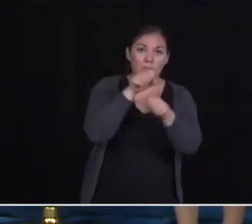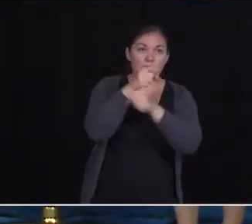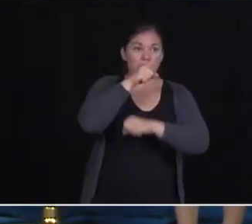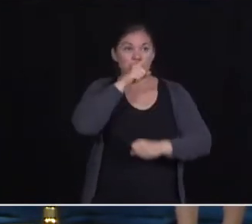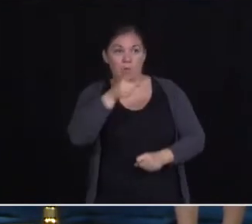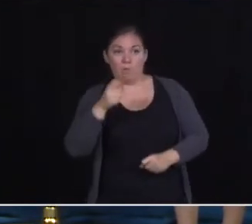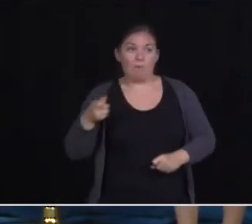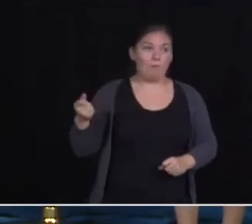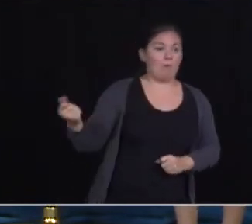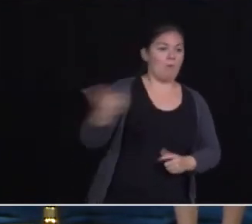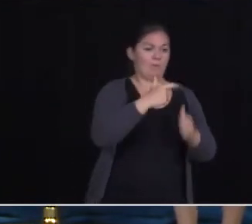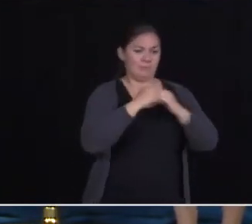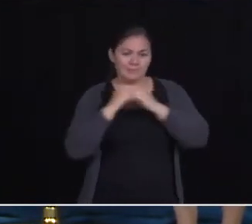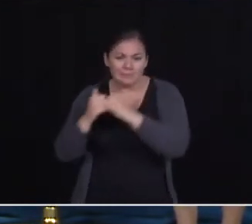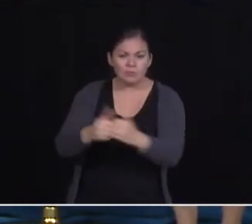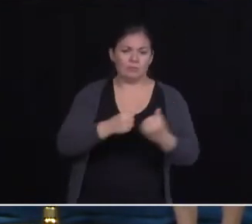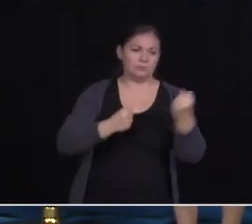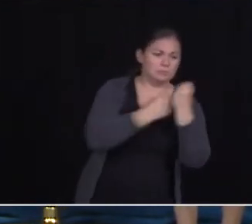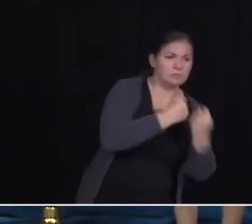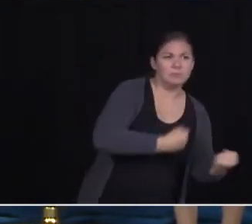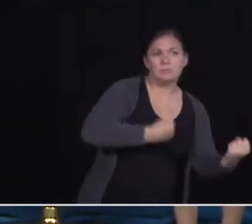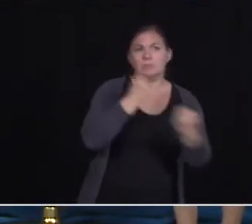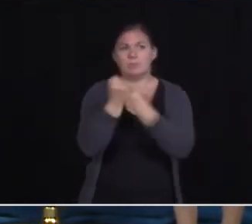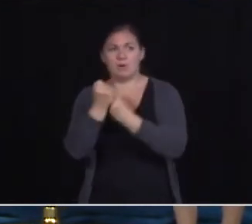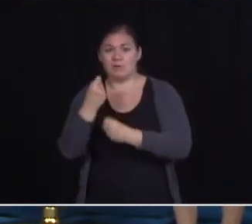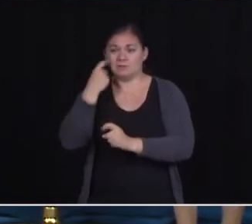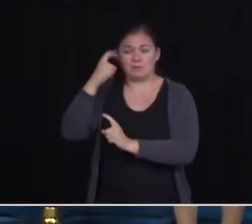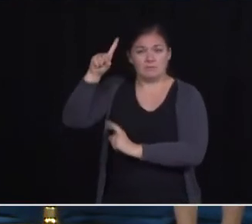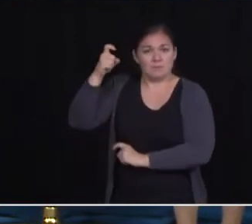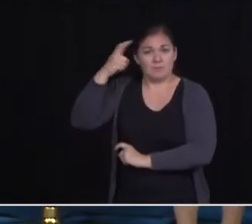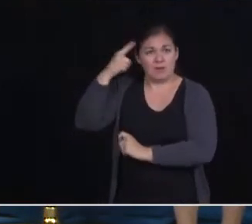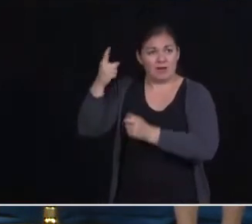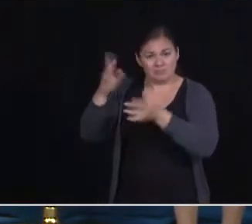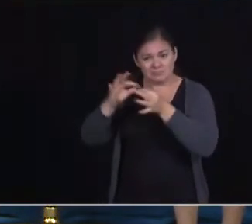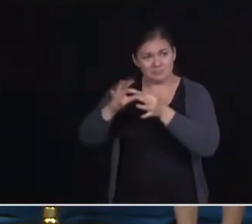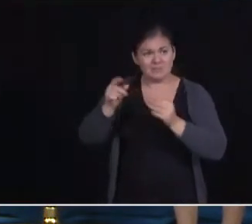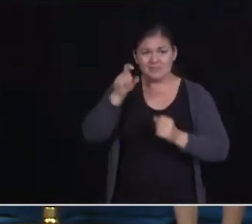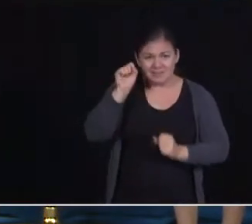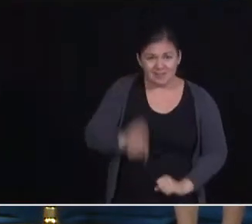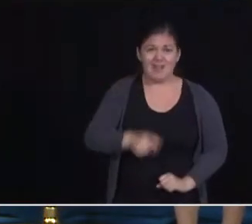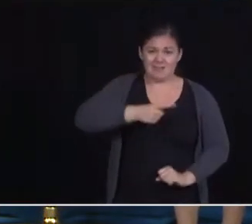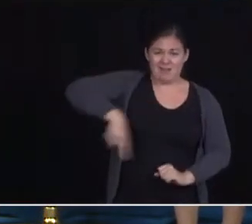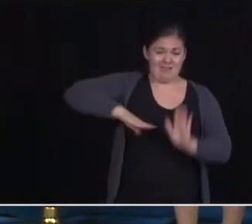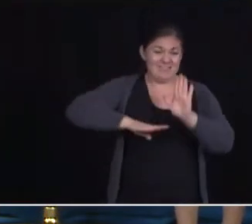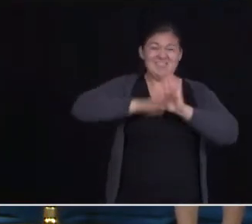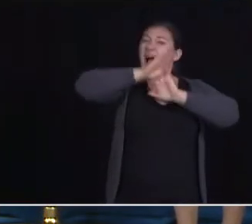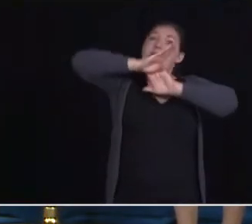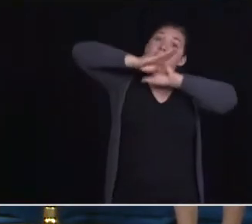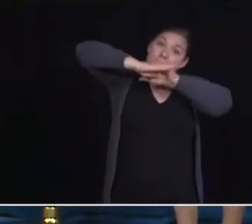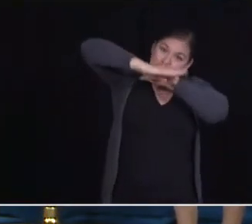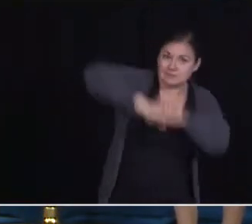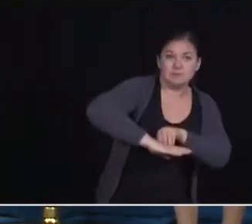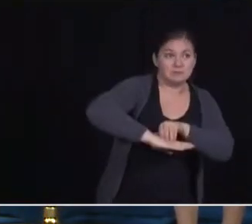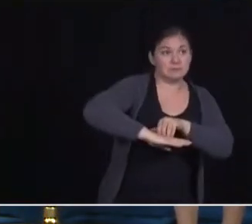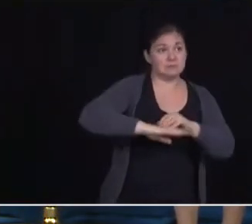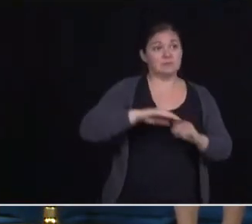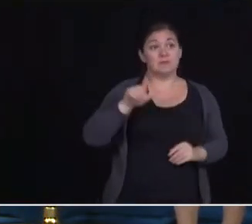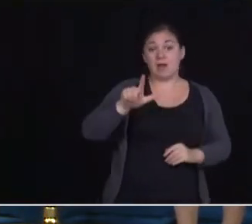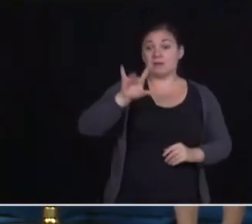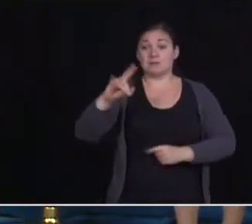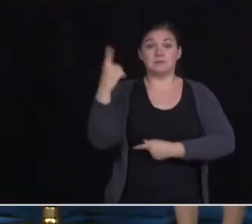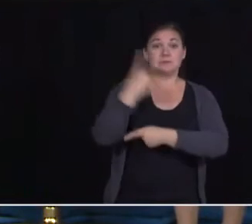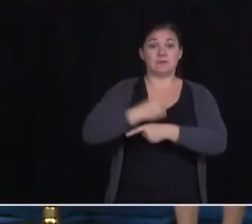we can bring this down. And that's why we're bringing these steps in now, that we can reverse this, even hopefully within the 28 days, and that these closures